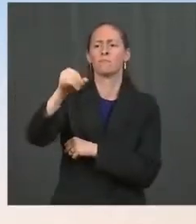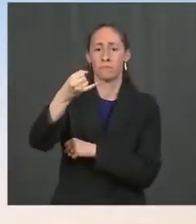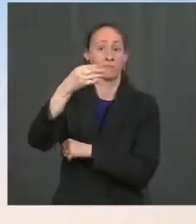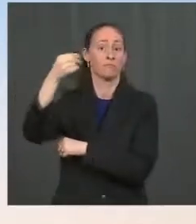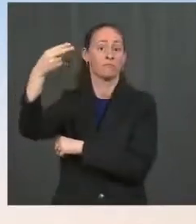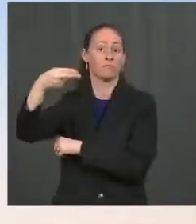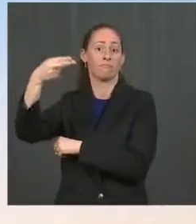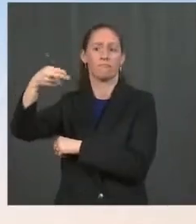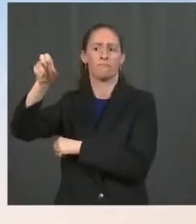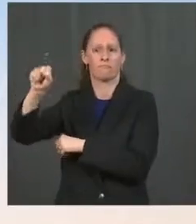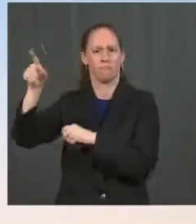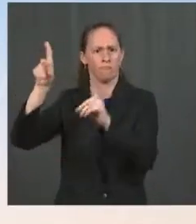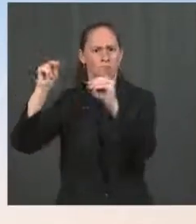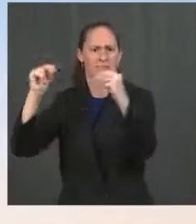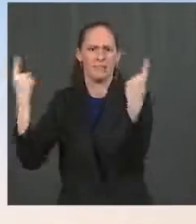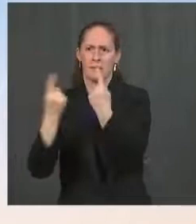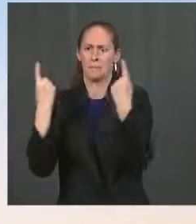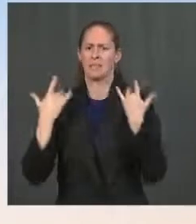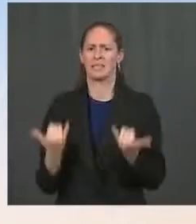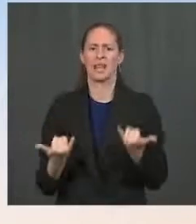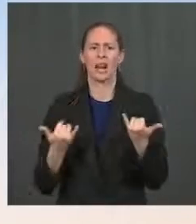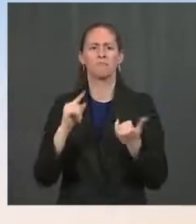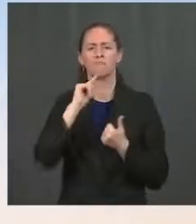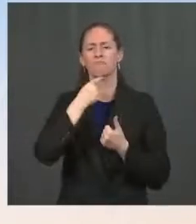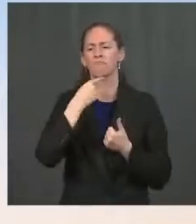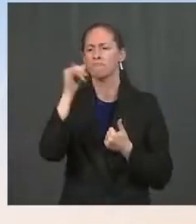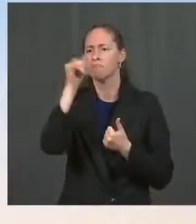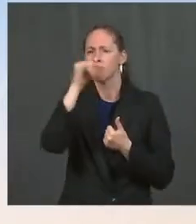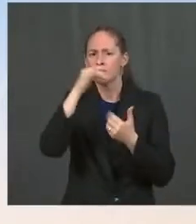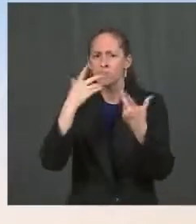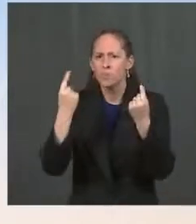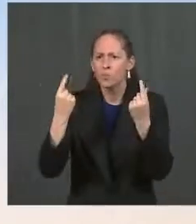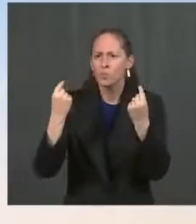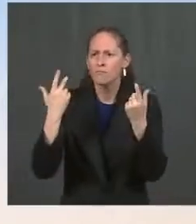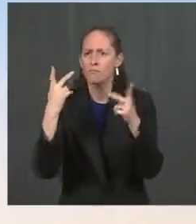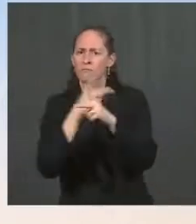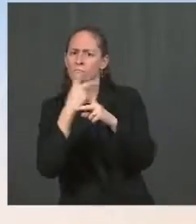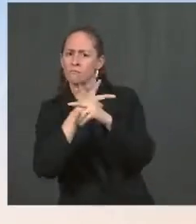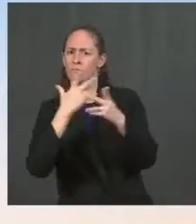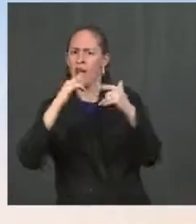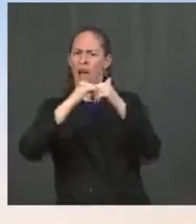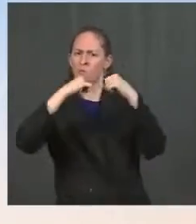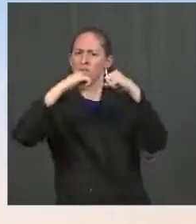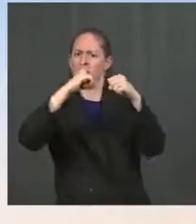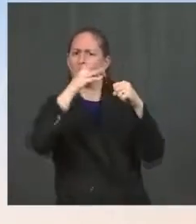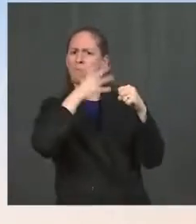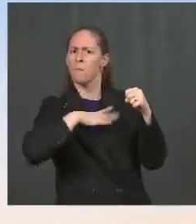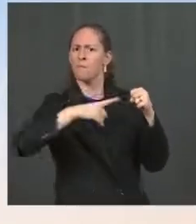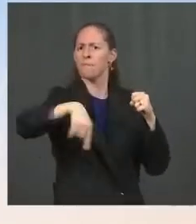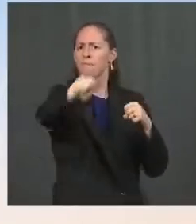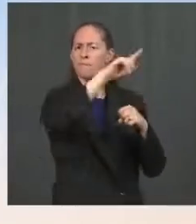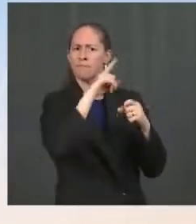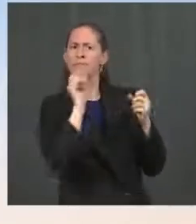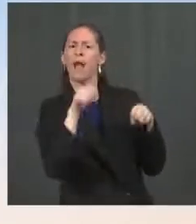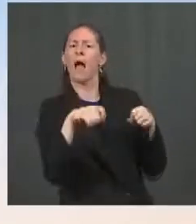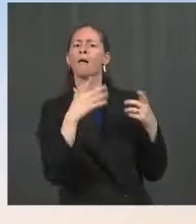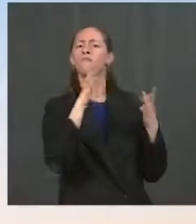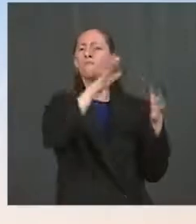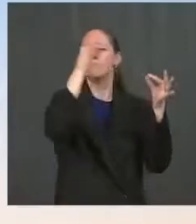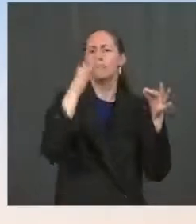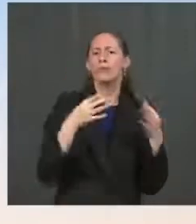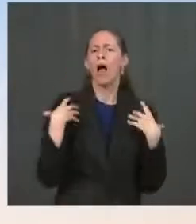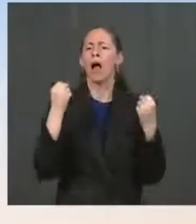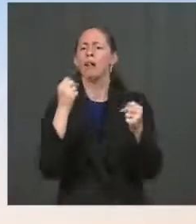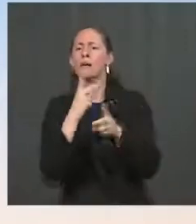any steps, to look into what steps they have the authority to take to protect women's access to health care. So we'll let the Department of Justice announce